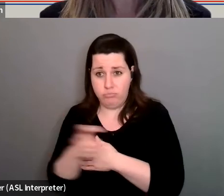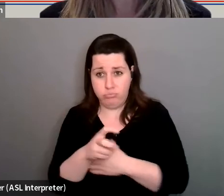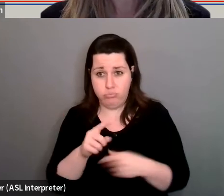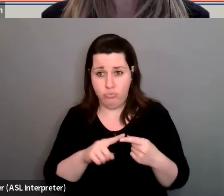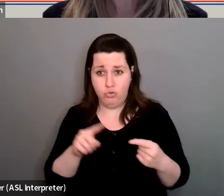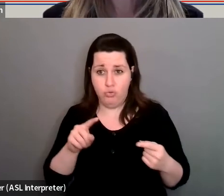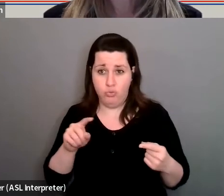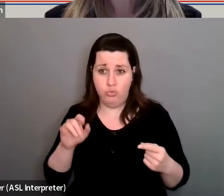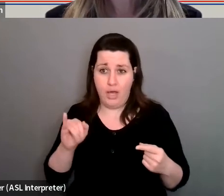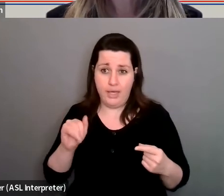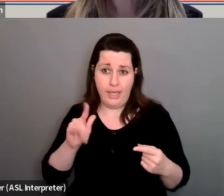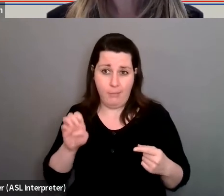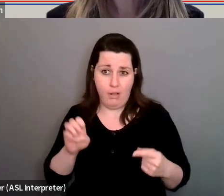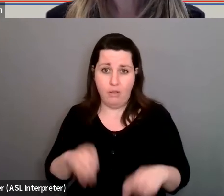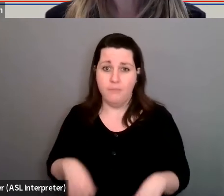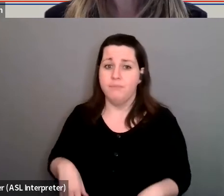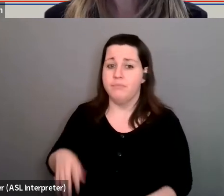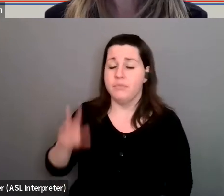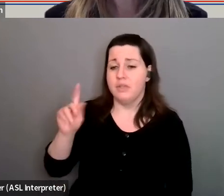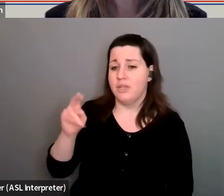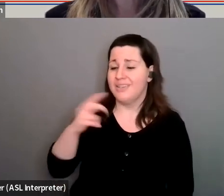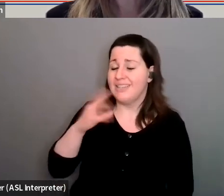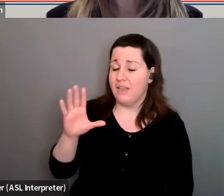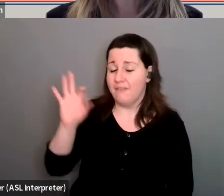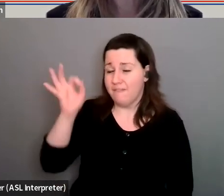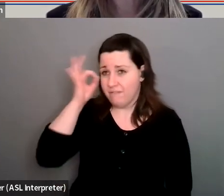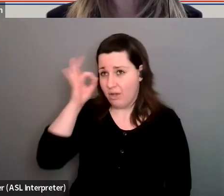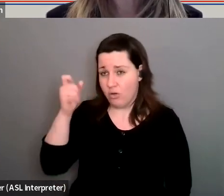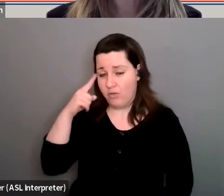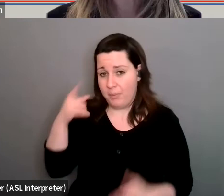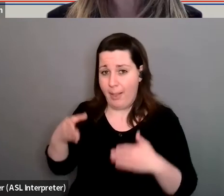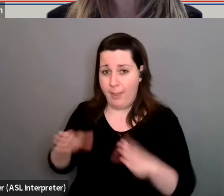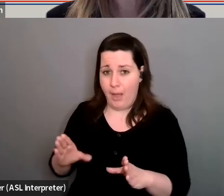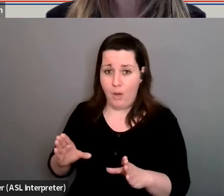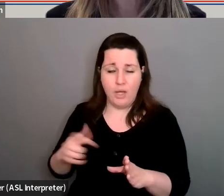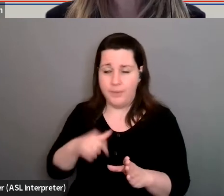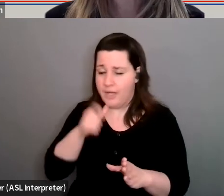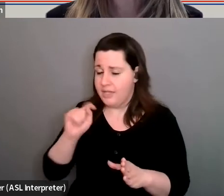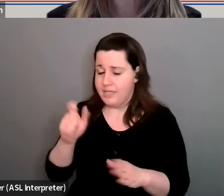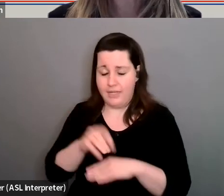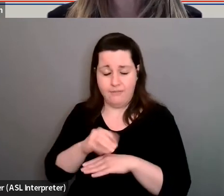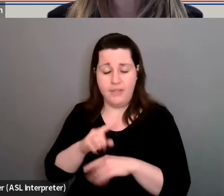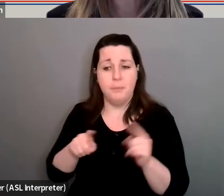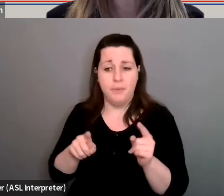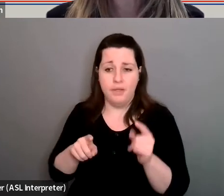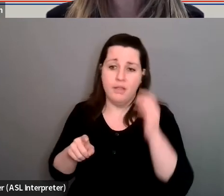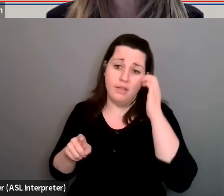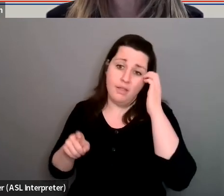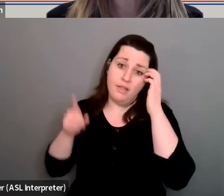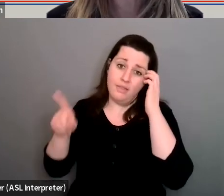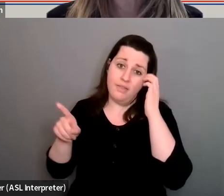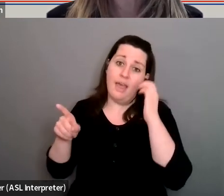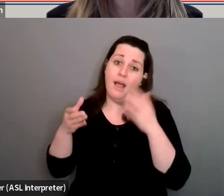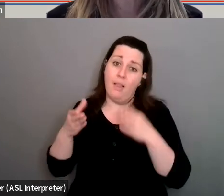Well, I don't, you know, the federal government allowed, I'm not going to give tax advice, but I'm going to say they specifically allowed